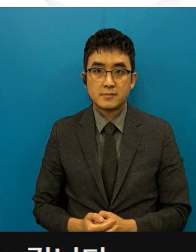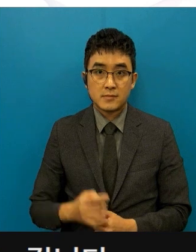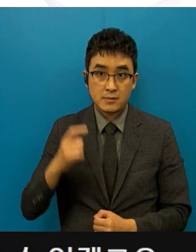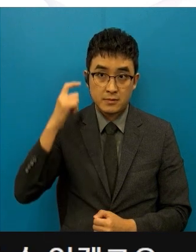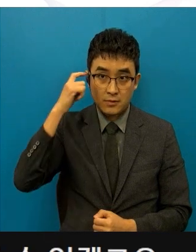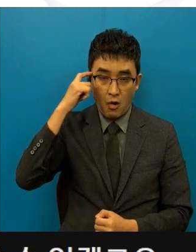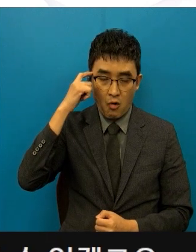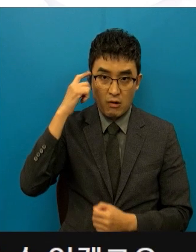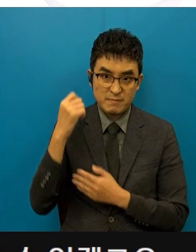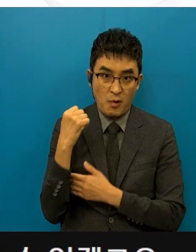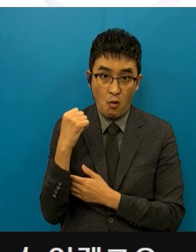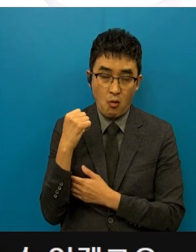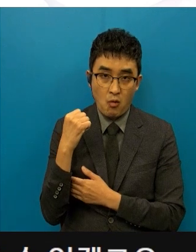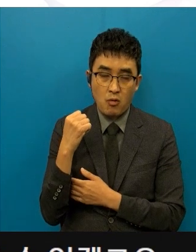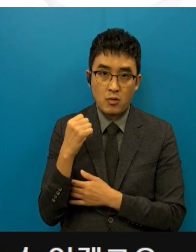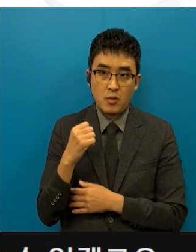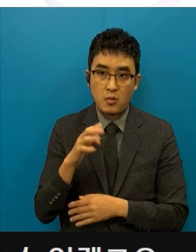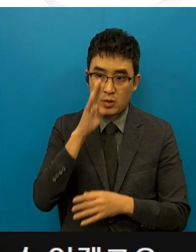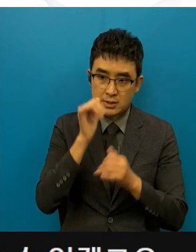So the background,